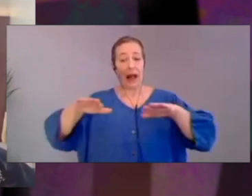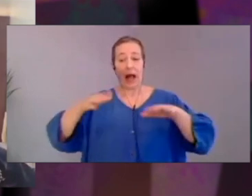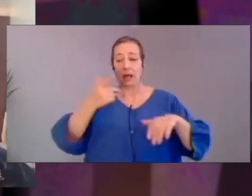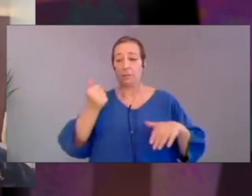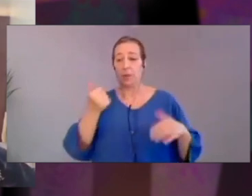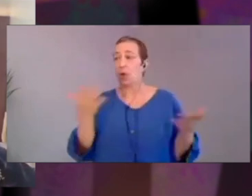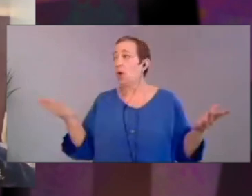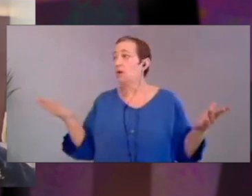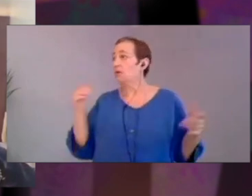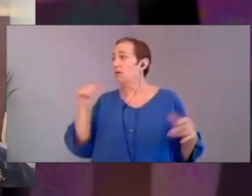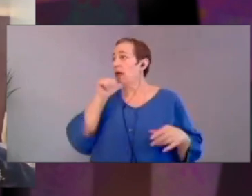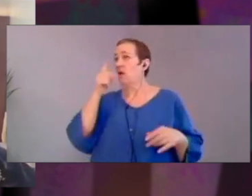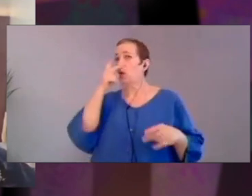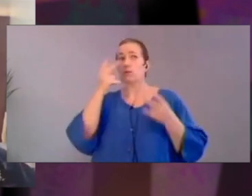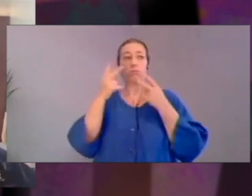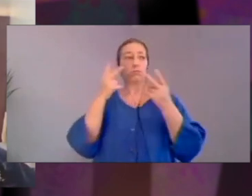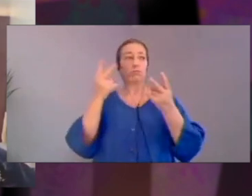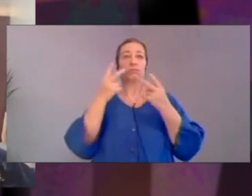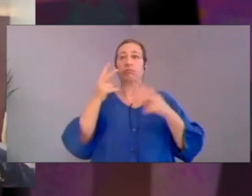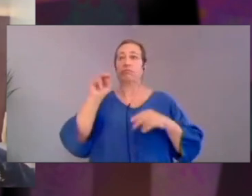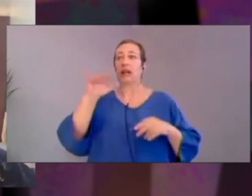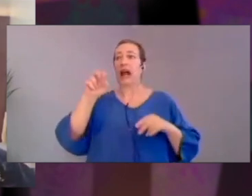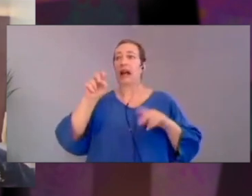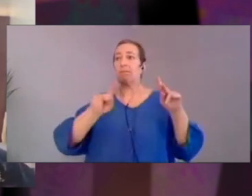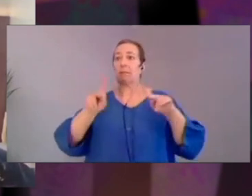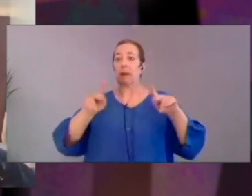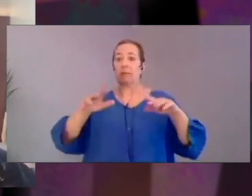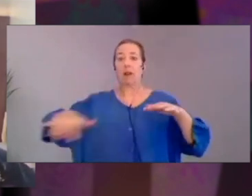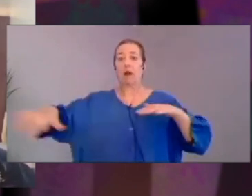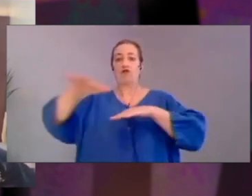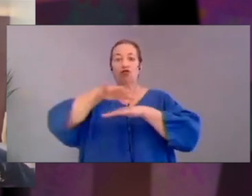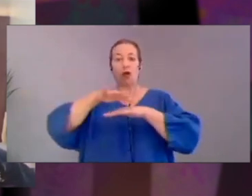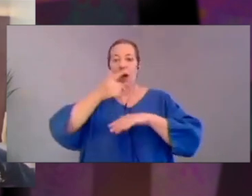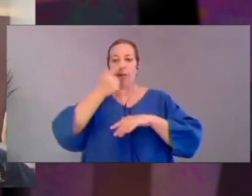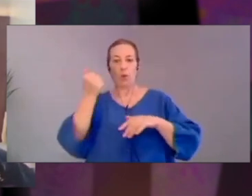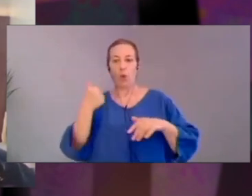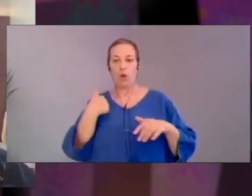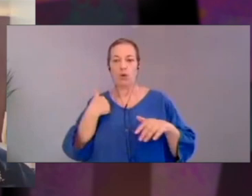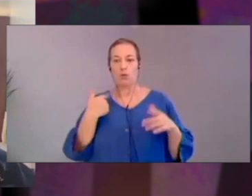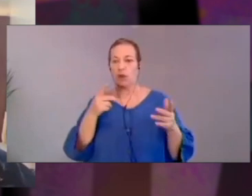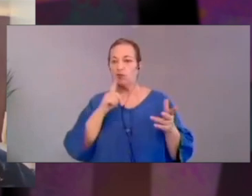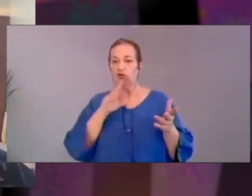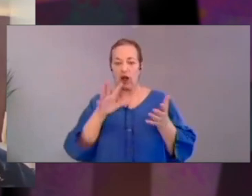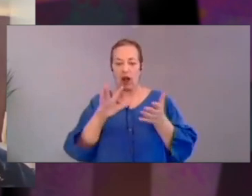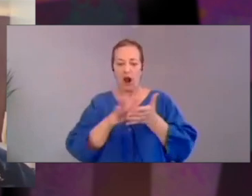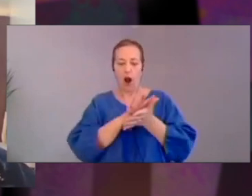them. We've been so thoroughly scrubbed from the